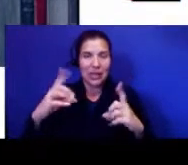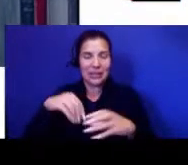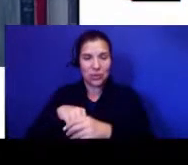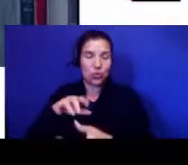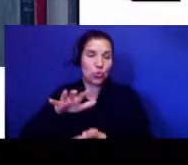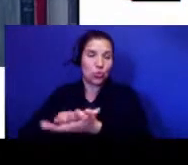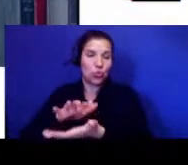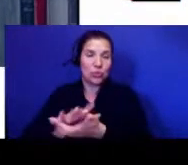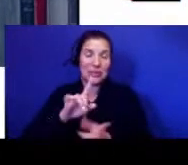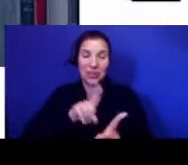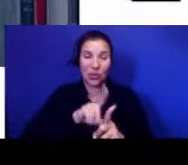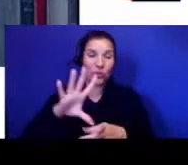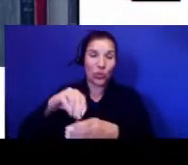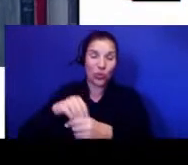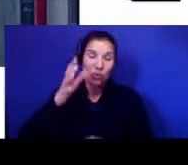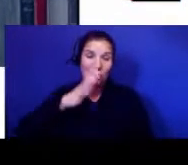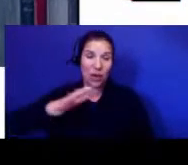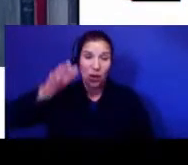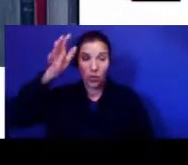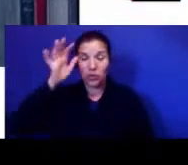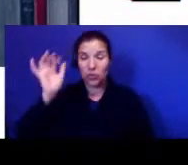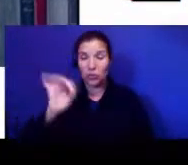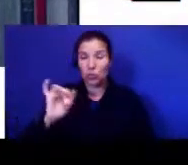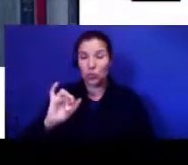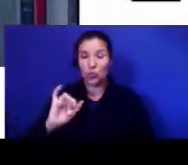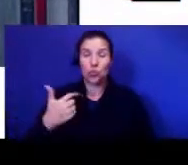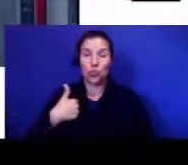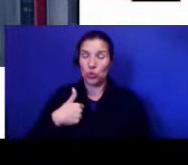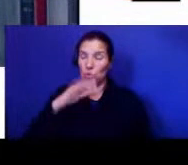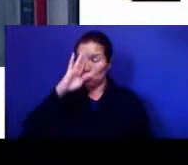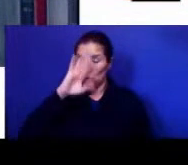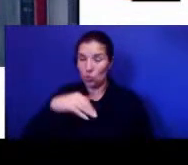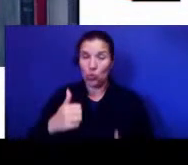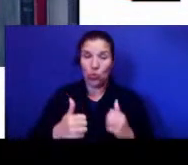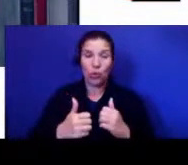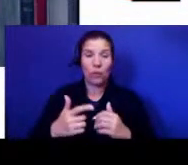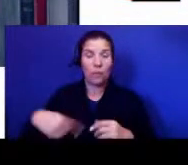And that includes parents. We know that when young people